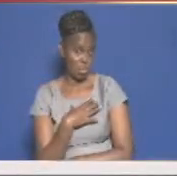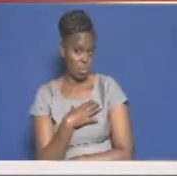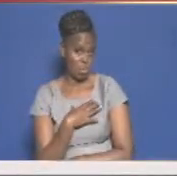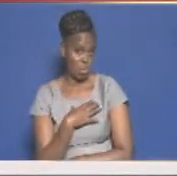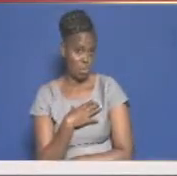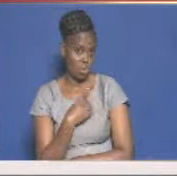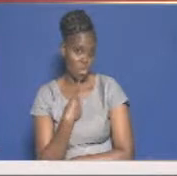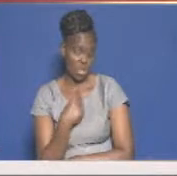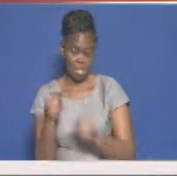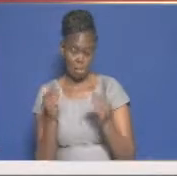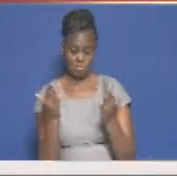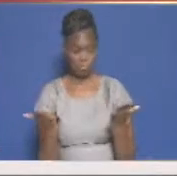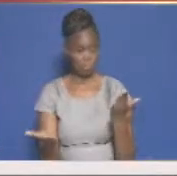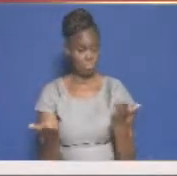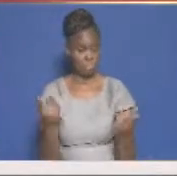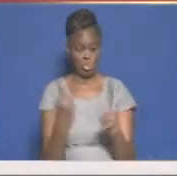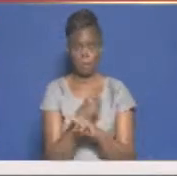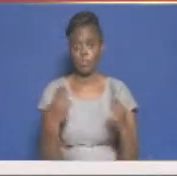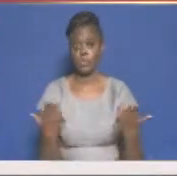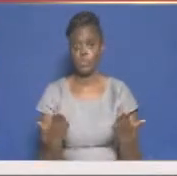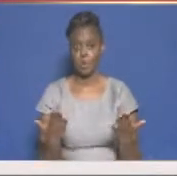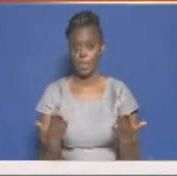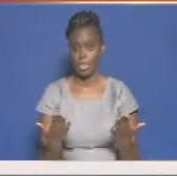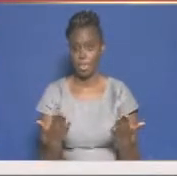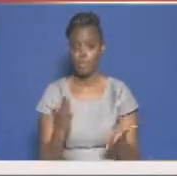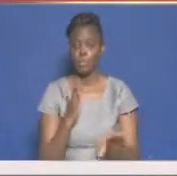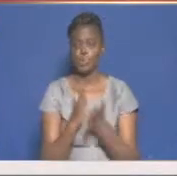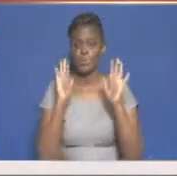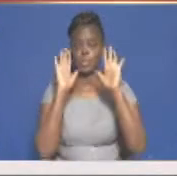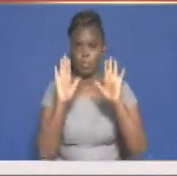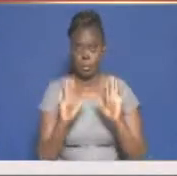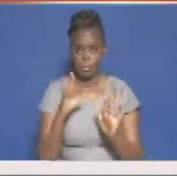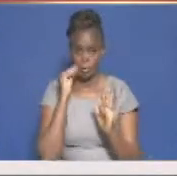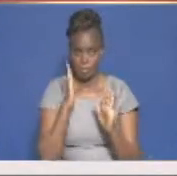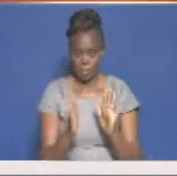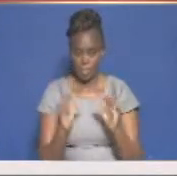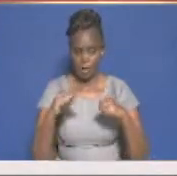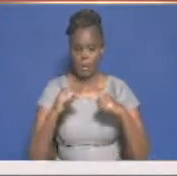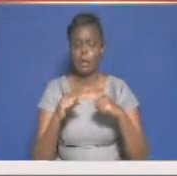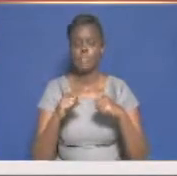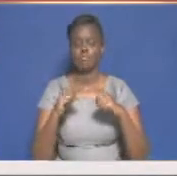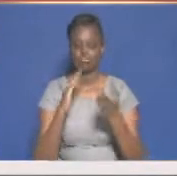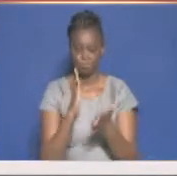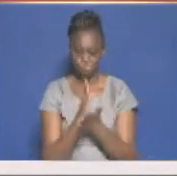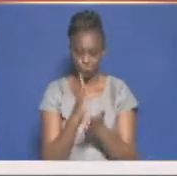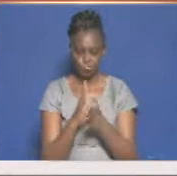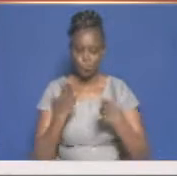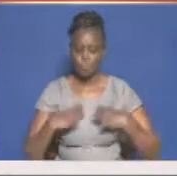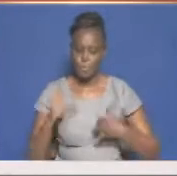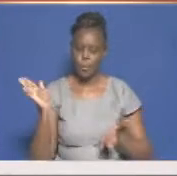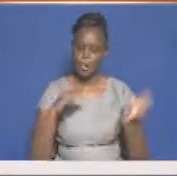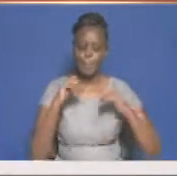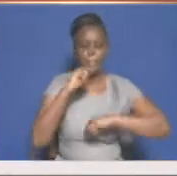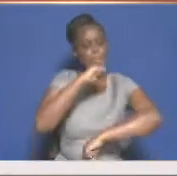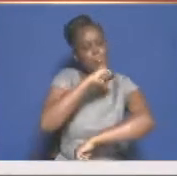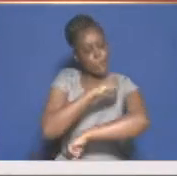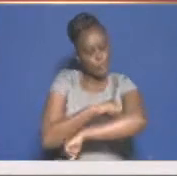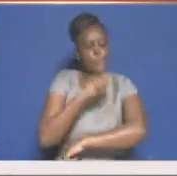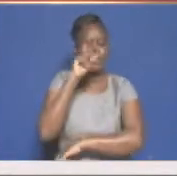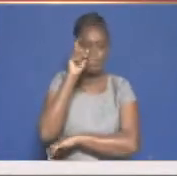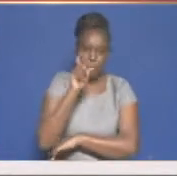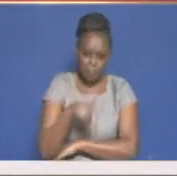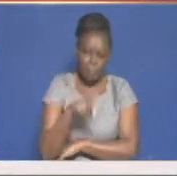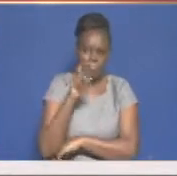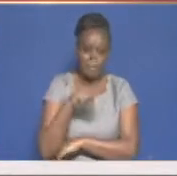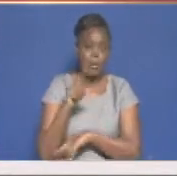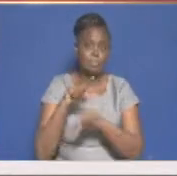could not tell the difference. And it's indeed important, Mr. Speaker, we do agree that people must go to school, Mr. Speaker.